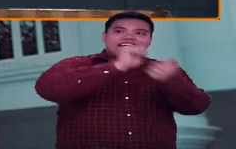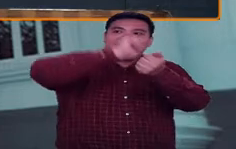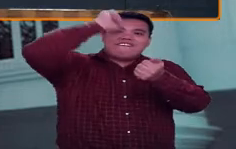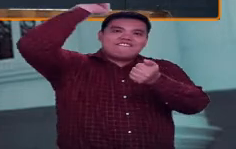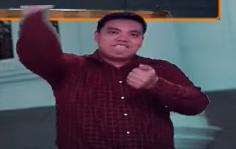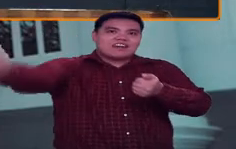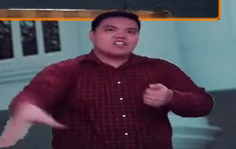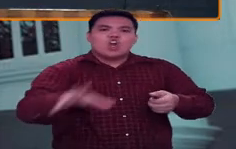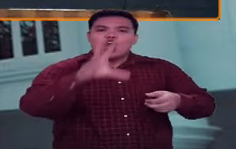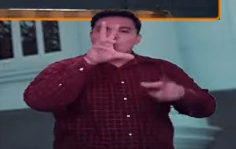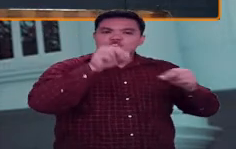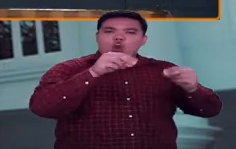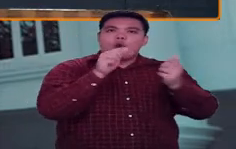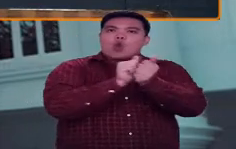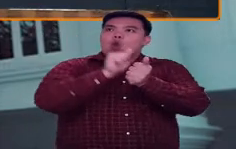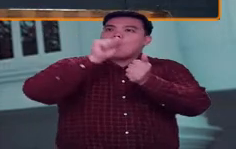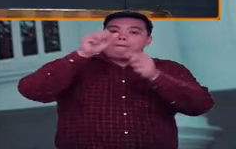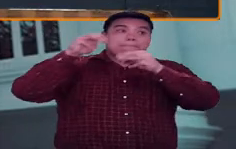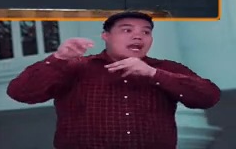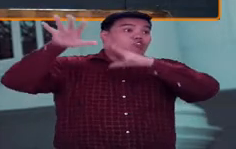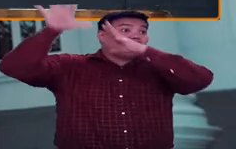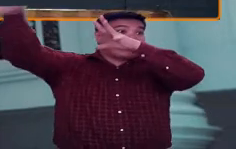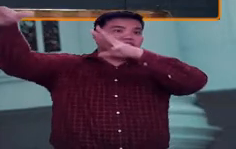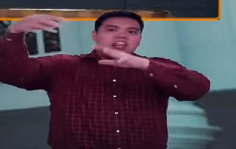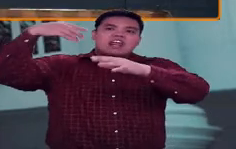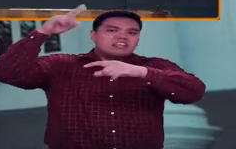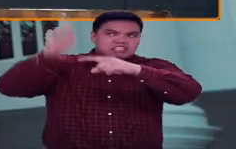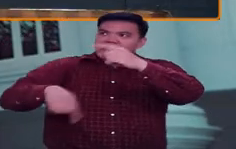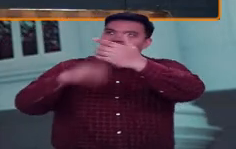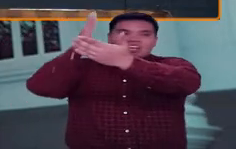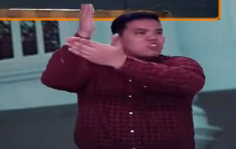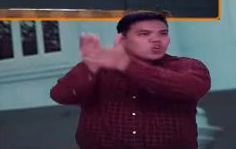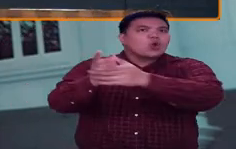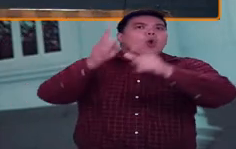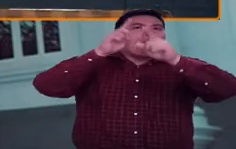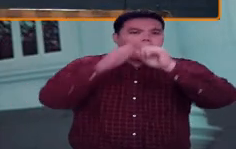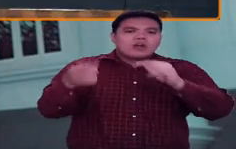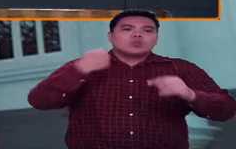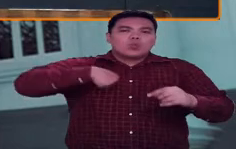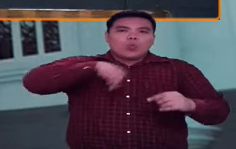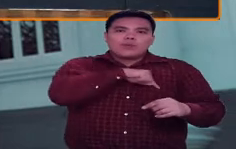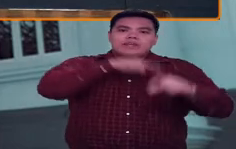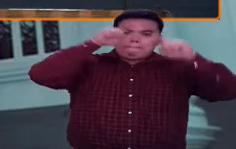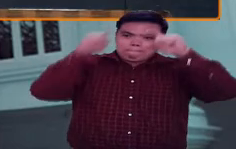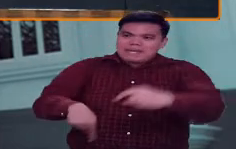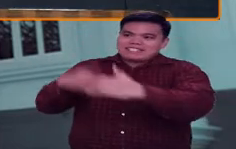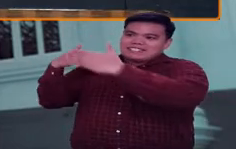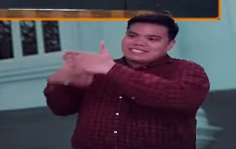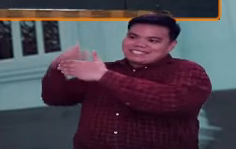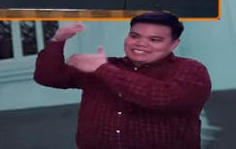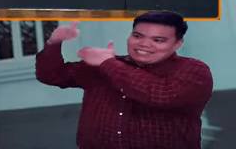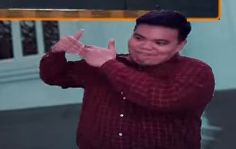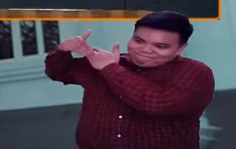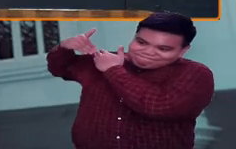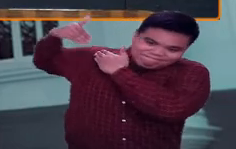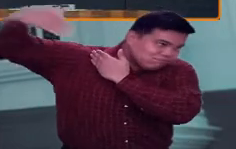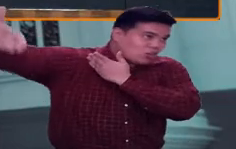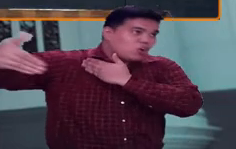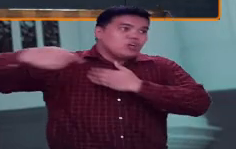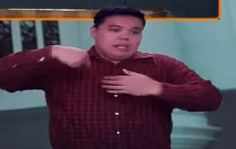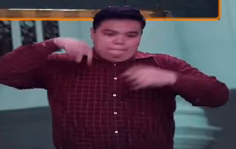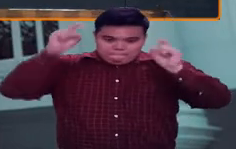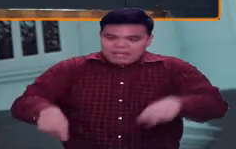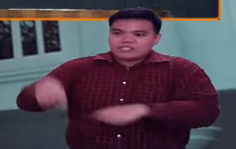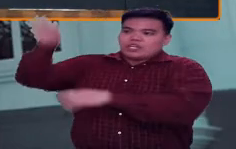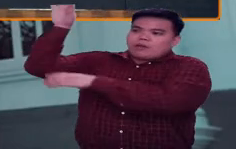mountain is too inaccessible. We must go to the extreme limits of our world to